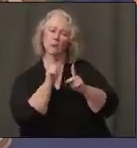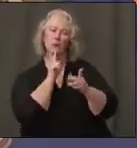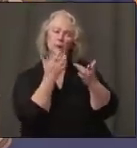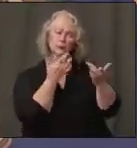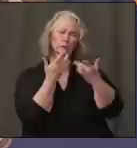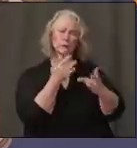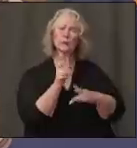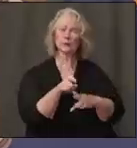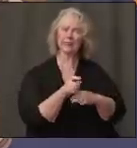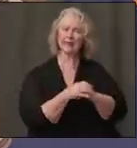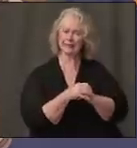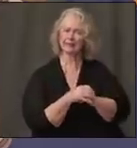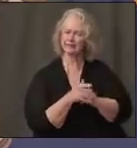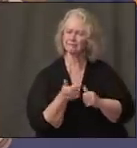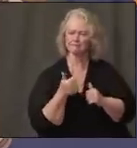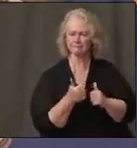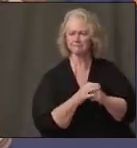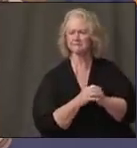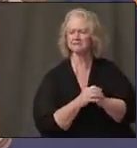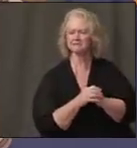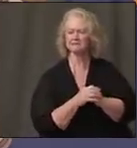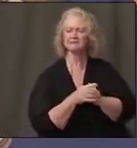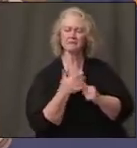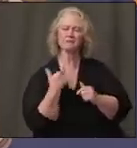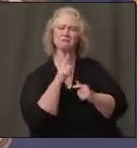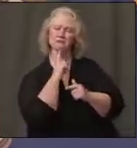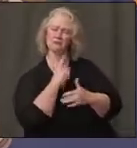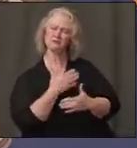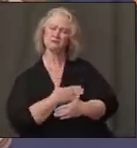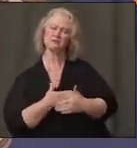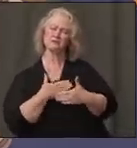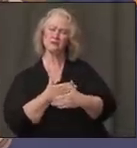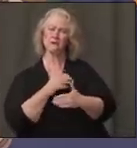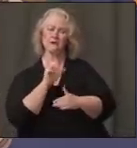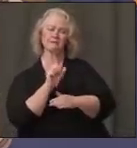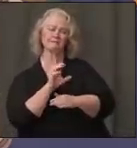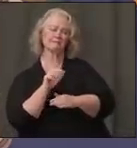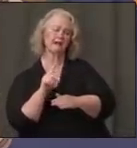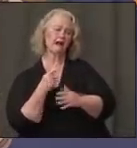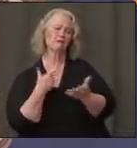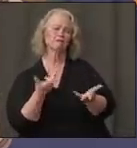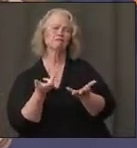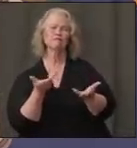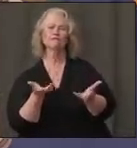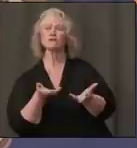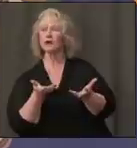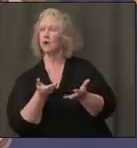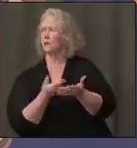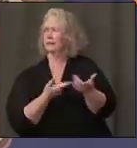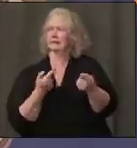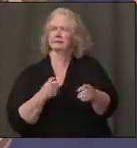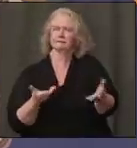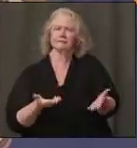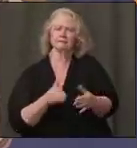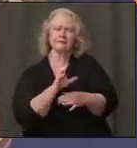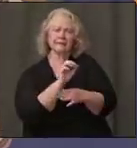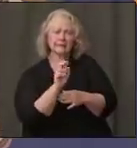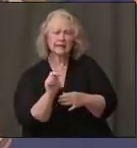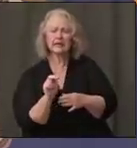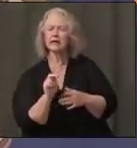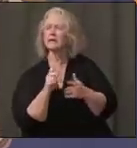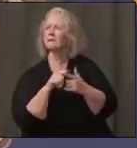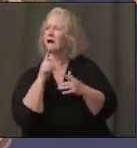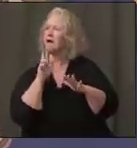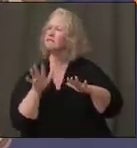people in need right now. And I particularly enjoyed talking to Scott, not just about where we are here in Connecticut, what we see around